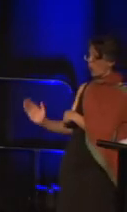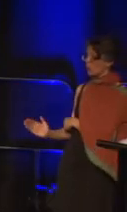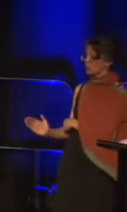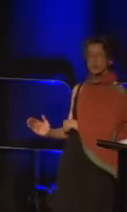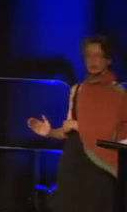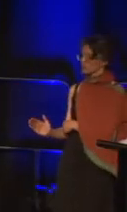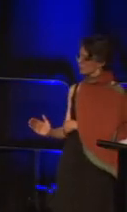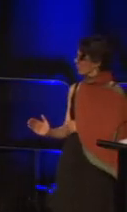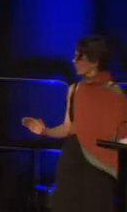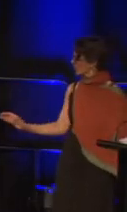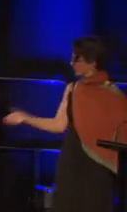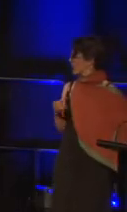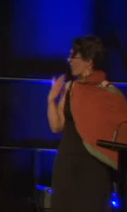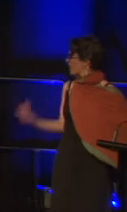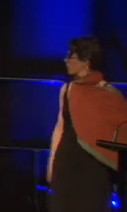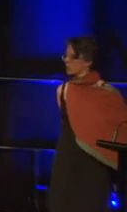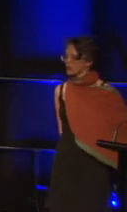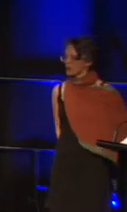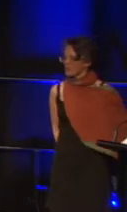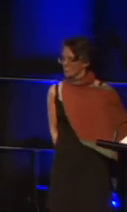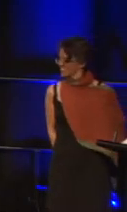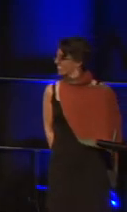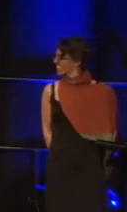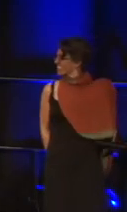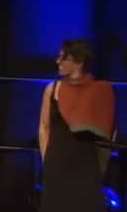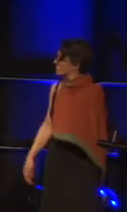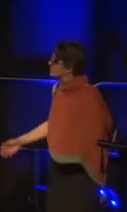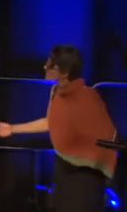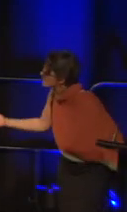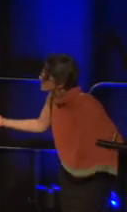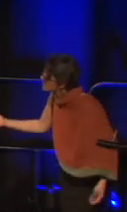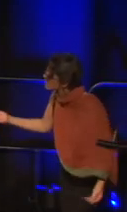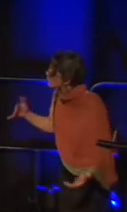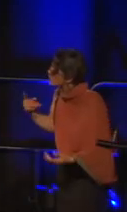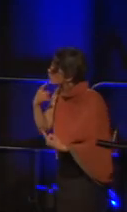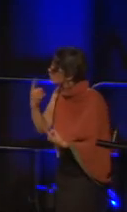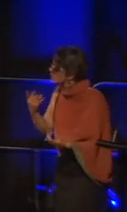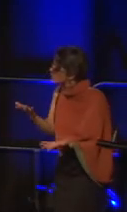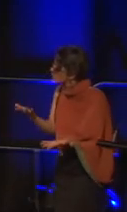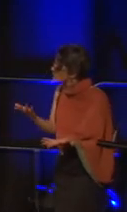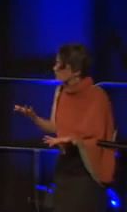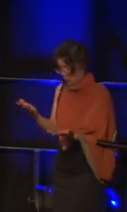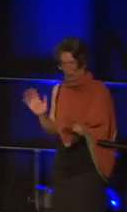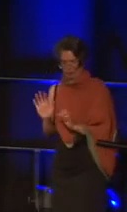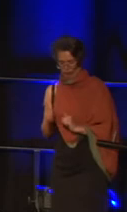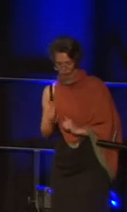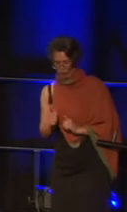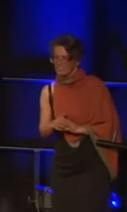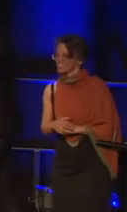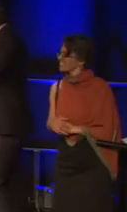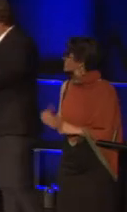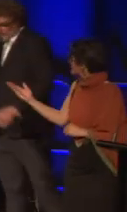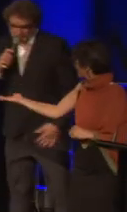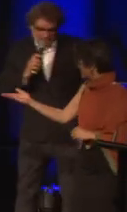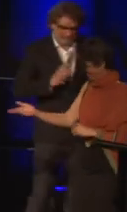for years. Thank you, Ash. Would any other candidates like to offer a view on that one? No? Great. All right, Murray,